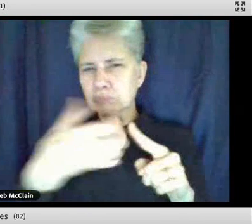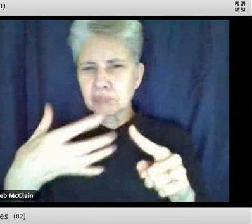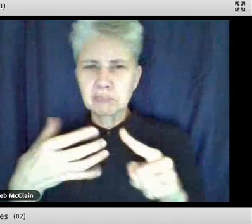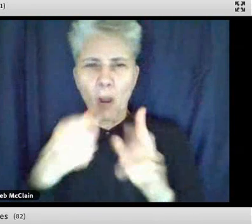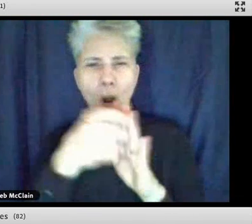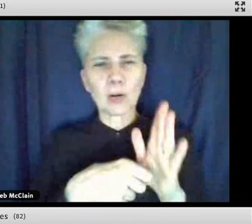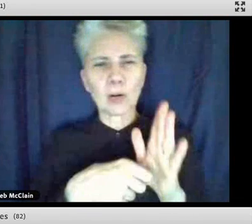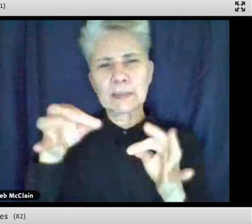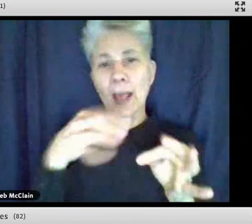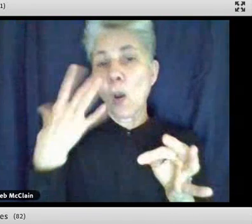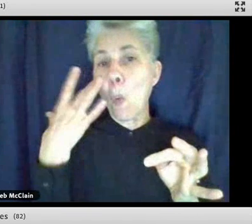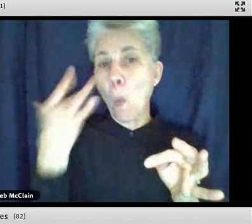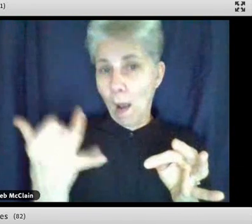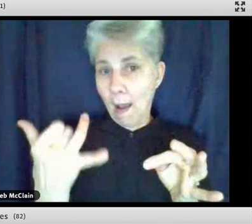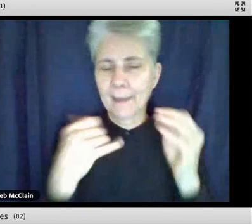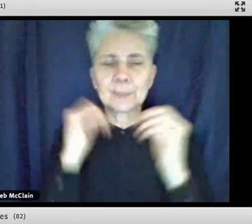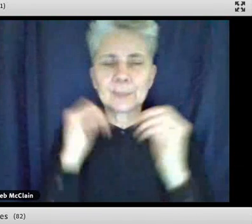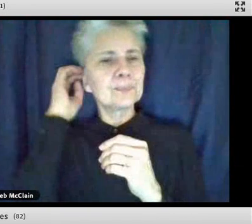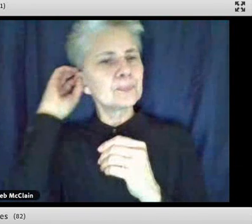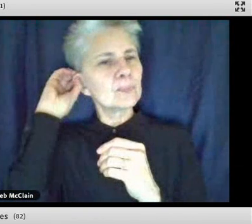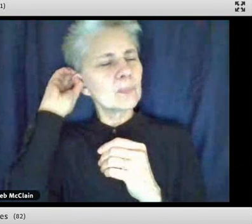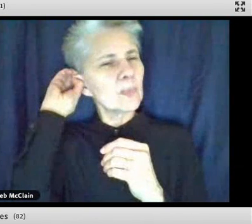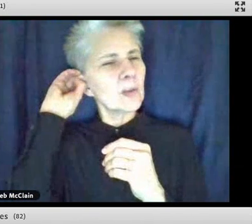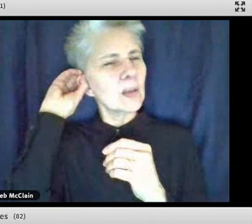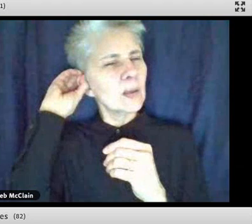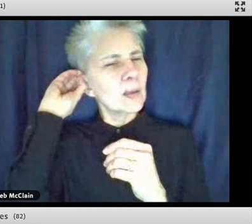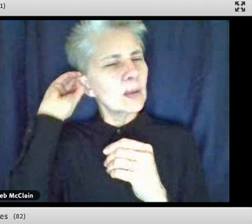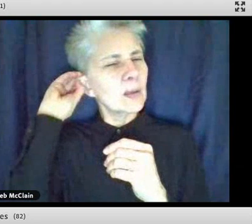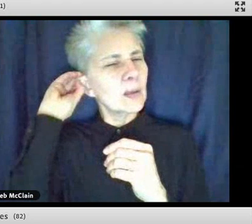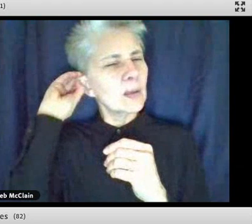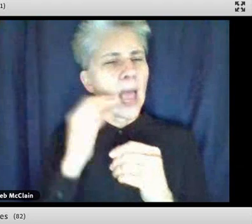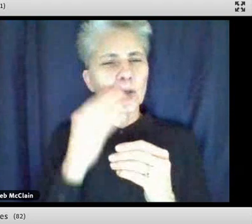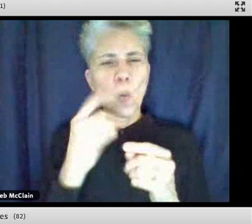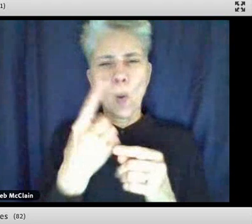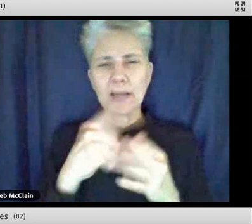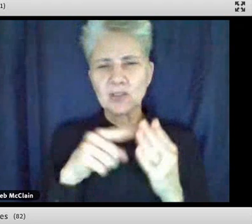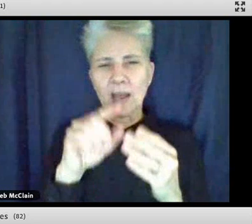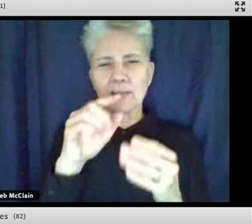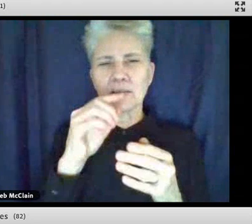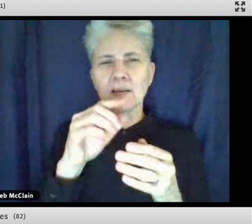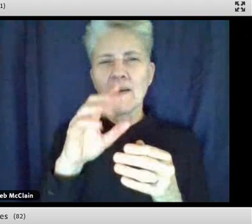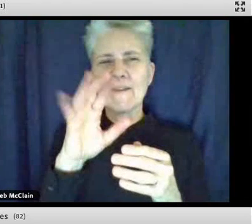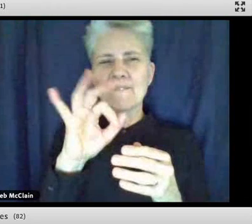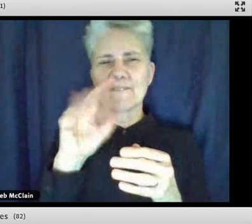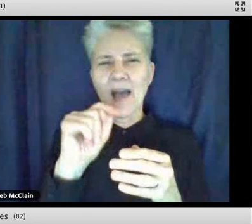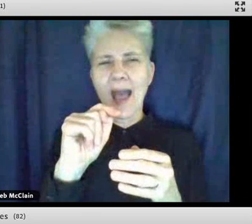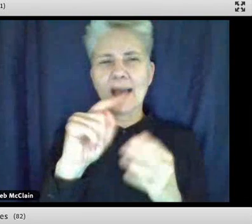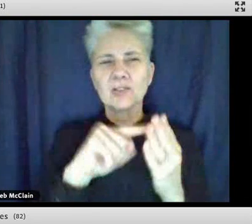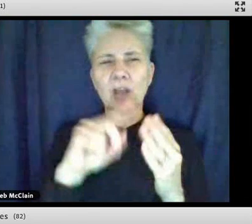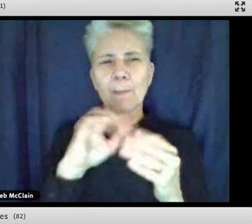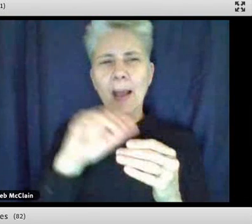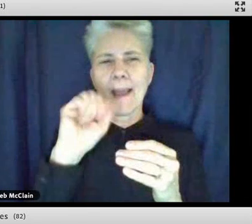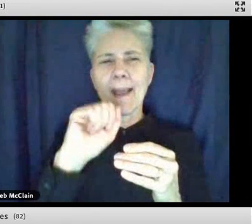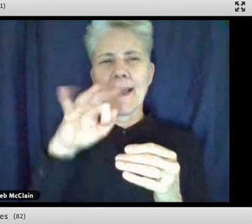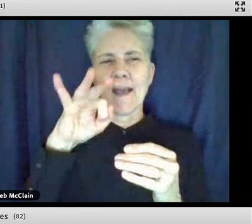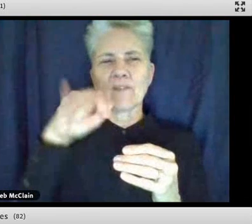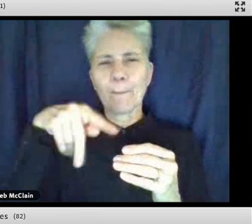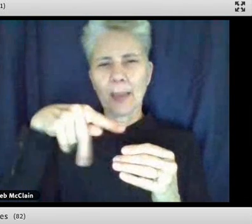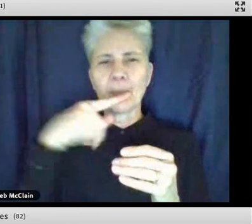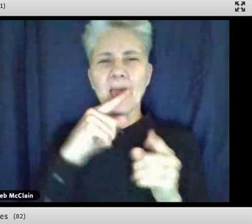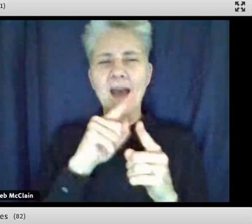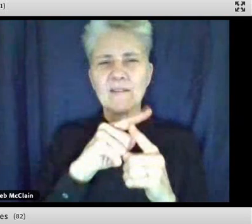why. And you'll notice one of these here is fact checked by AFP. That's another news source, but they also have a fact-checking